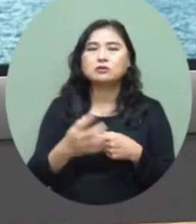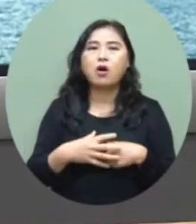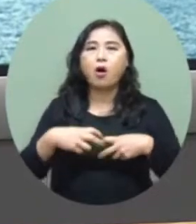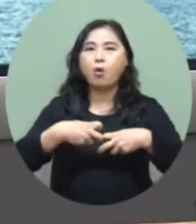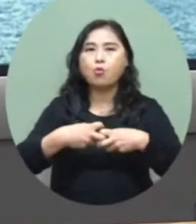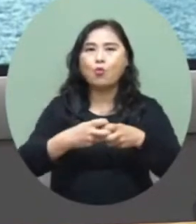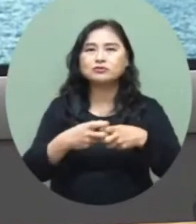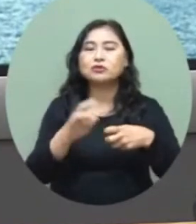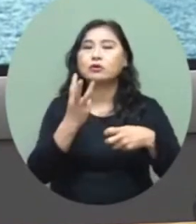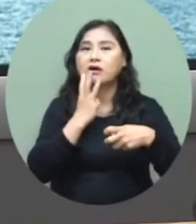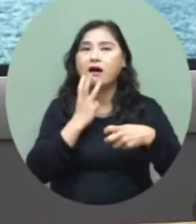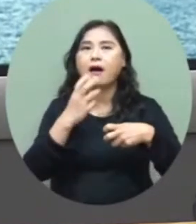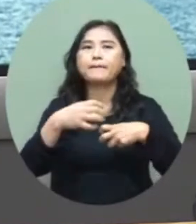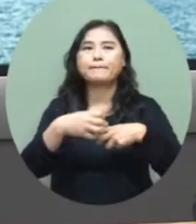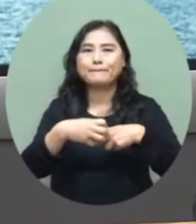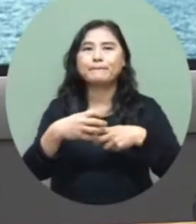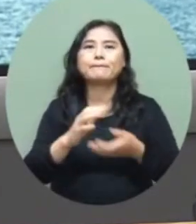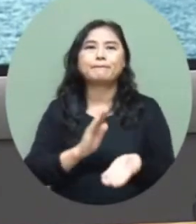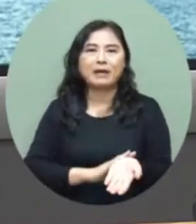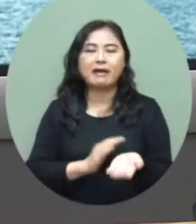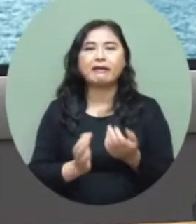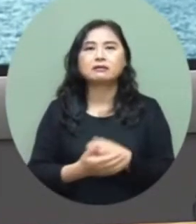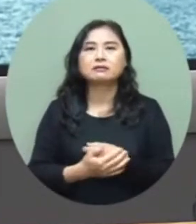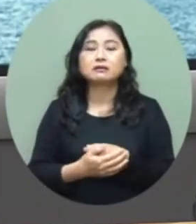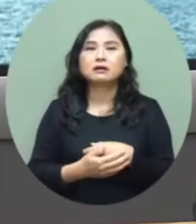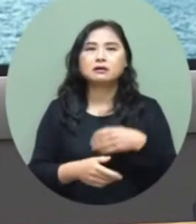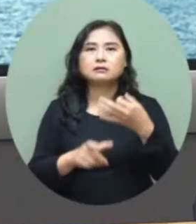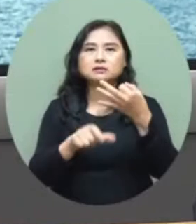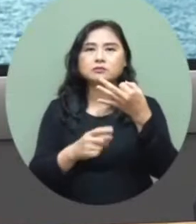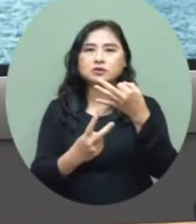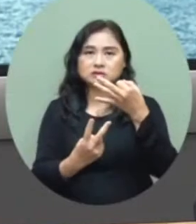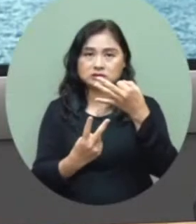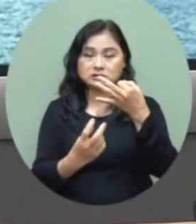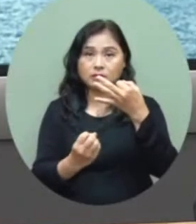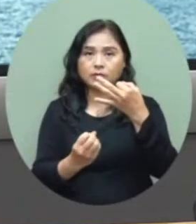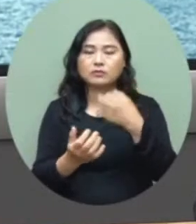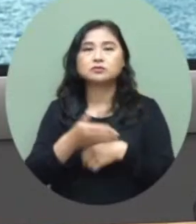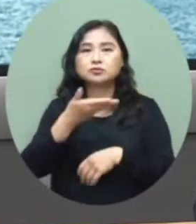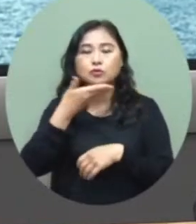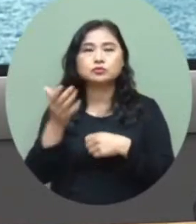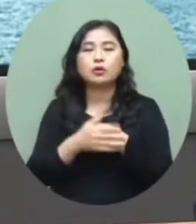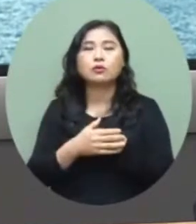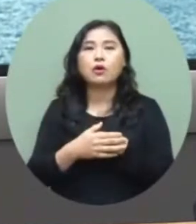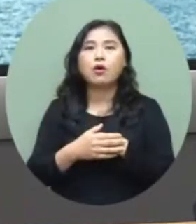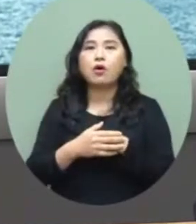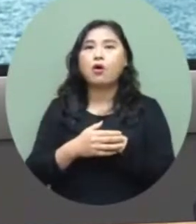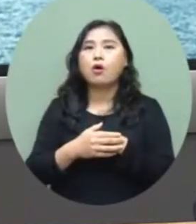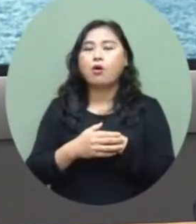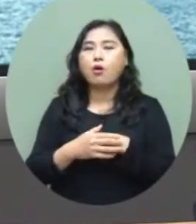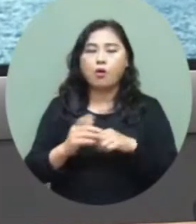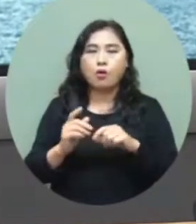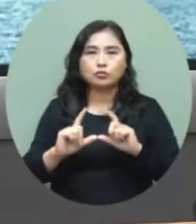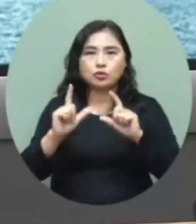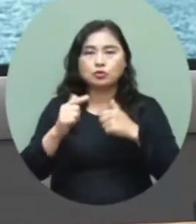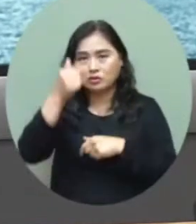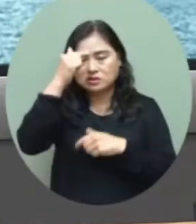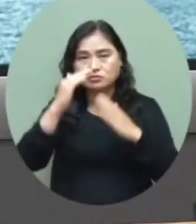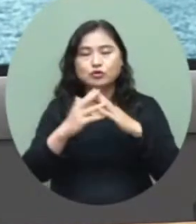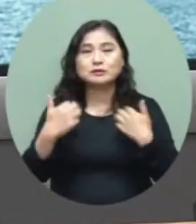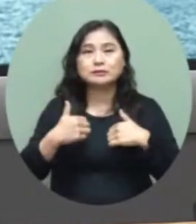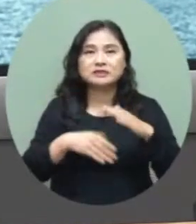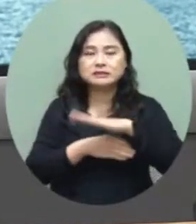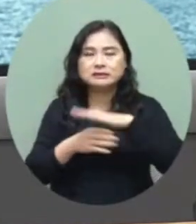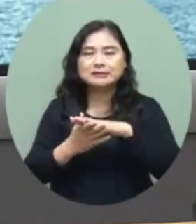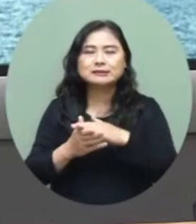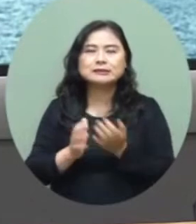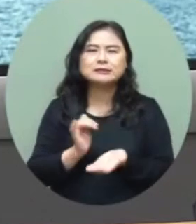her underlying disease. It's also a kind of bone cancer. And on the 20th of March, she went to the